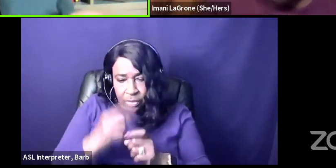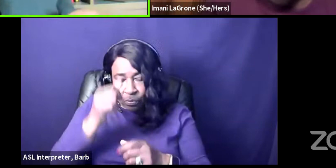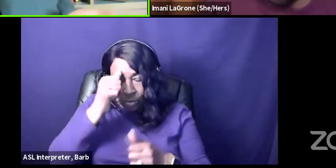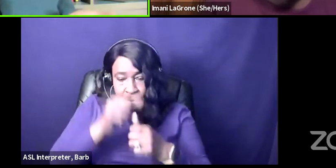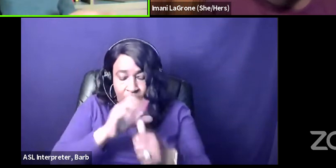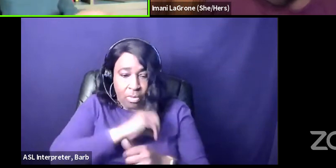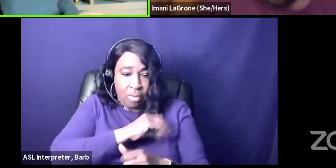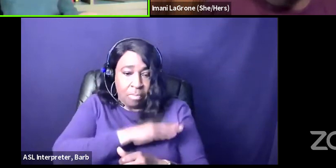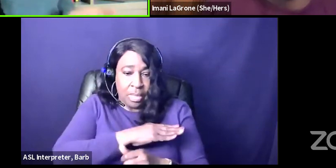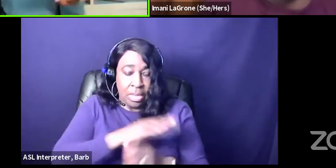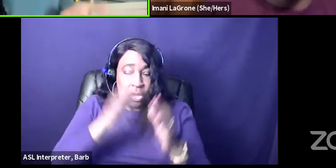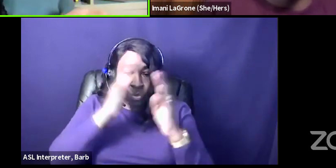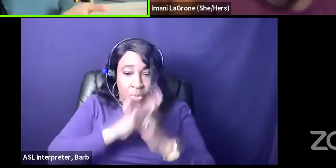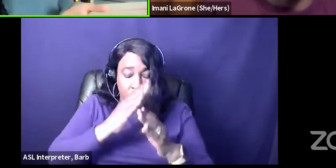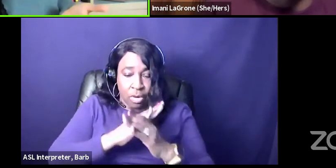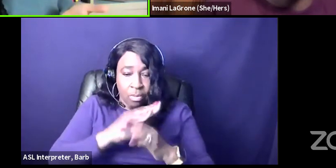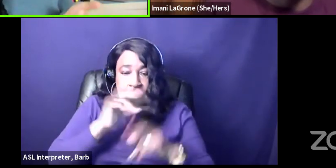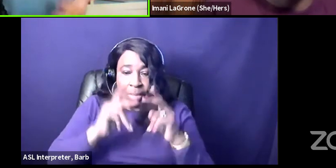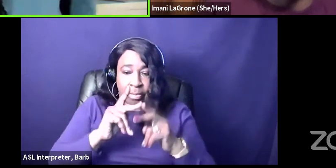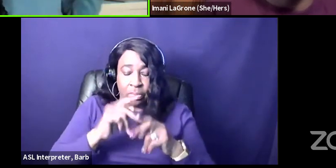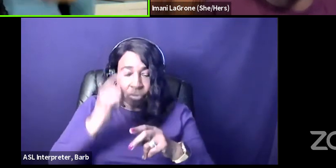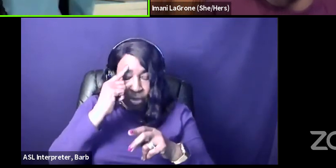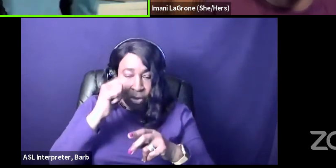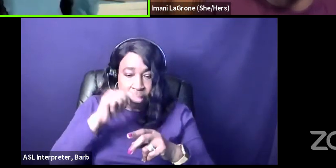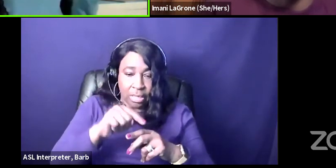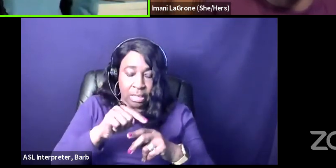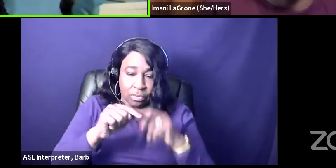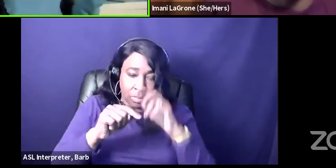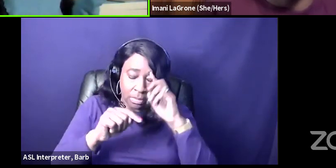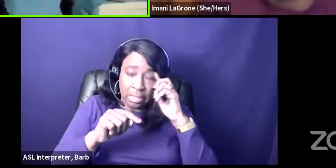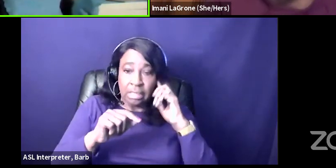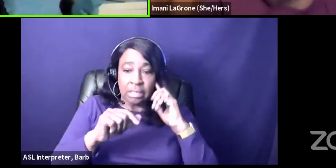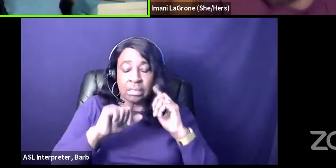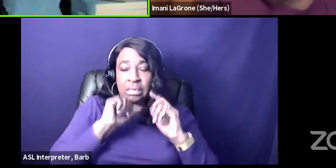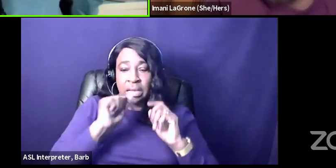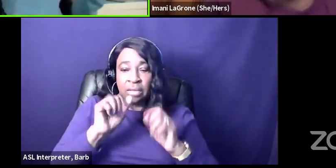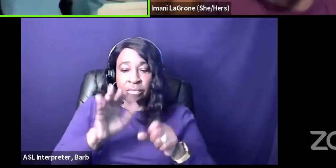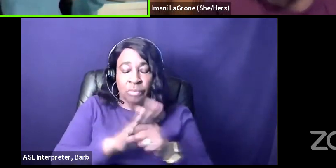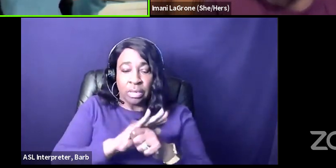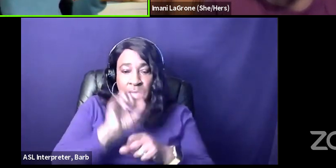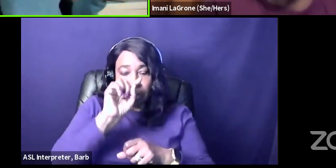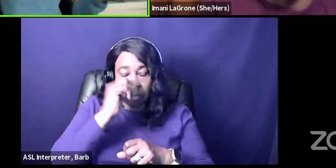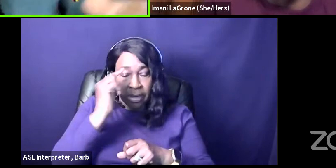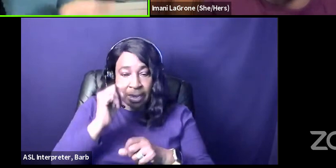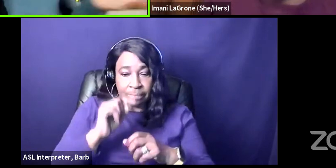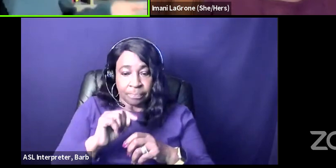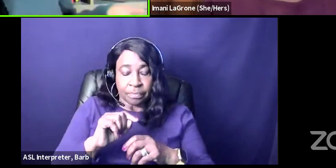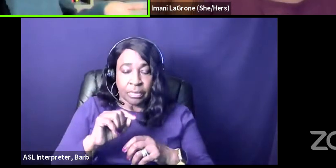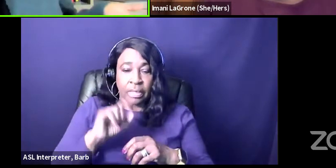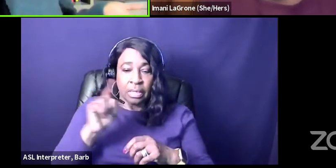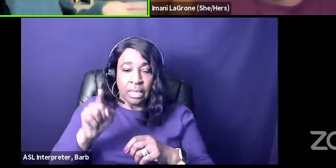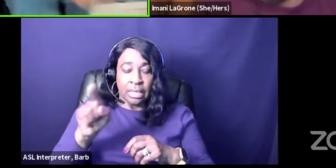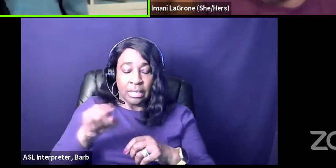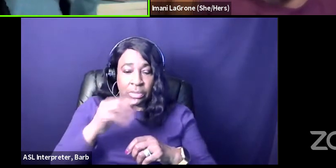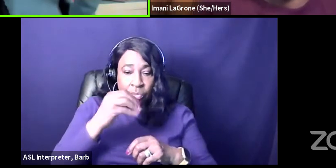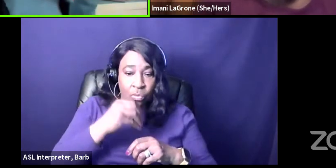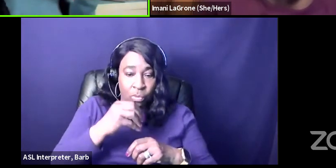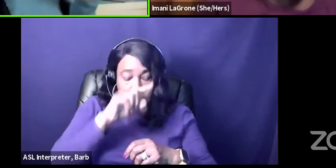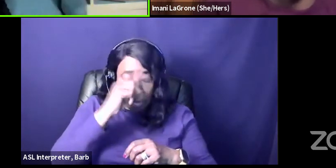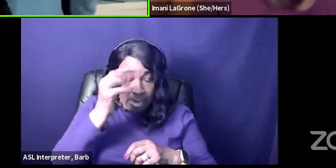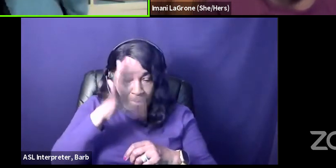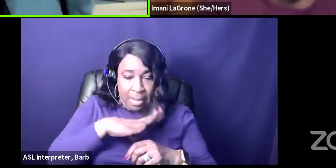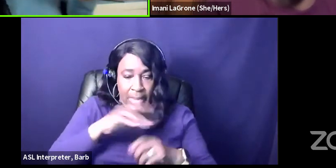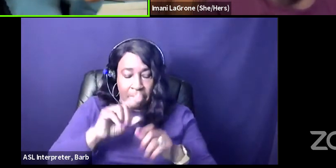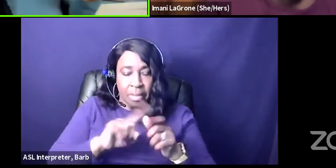in trouble when he put on the census black he didn't put biracial he's like well i'm a black man like i show up as a black man what do want me to put white like no one's gonna believe me so